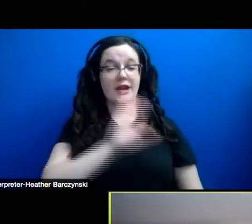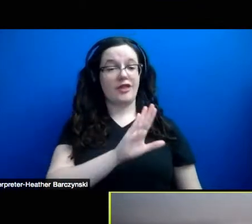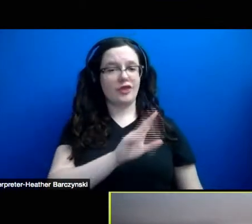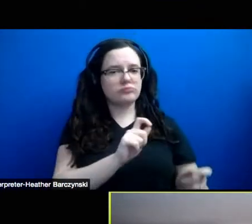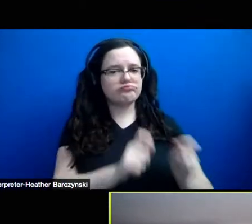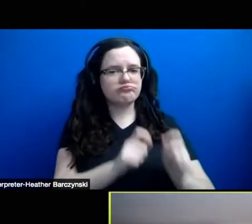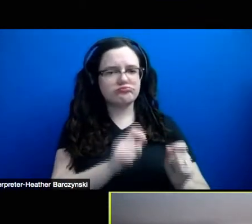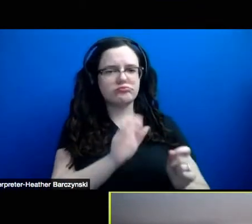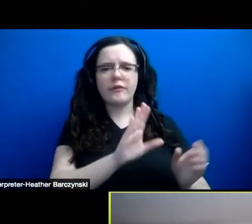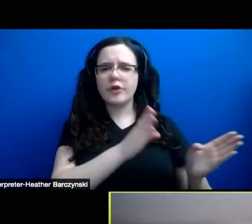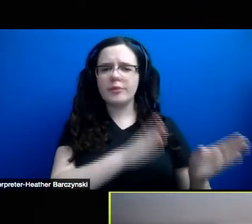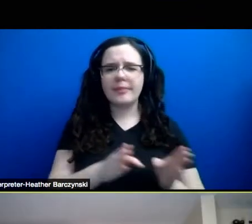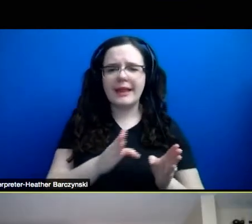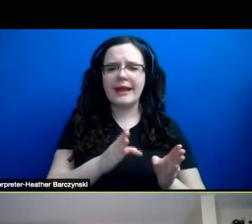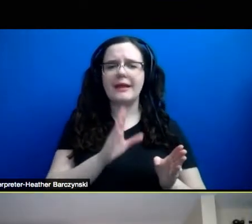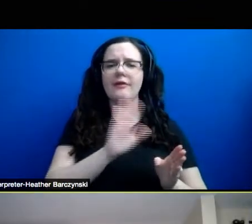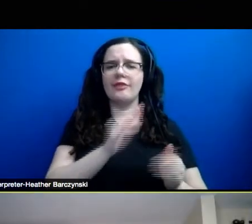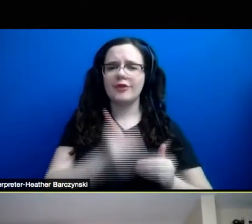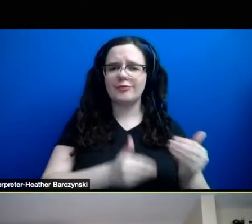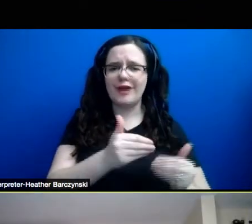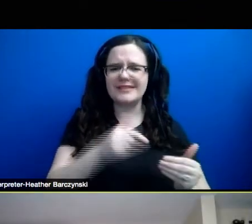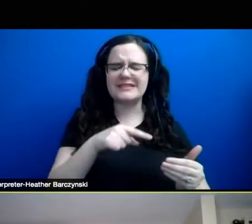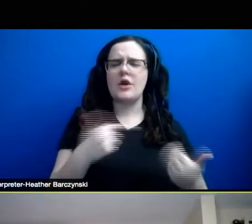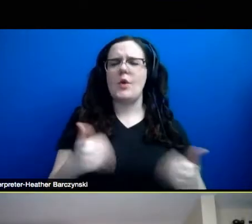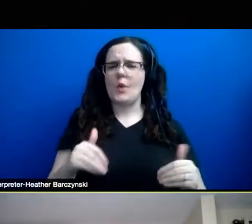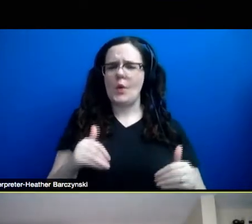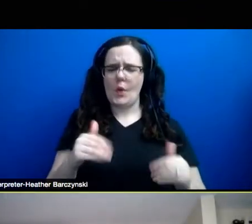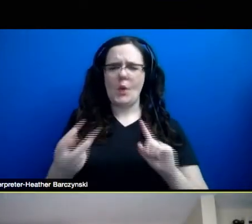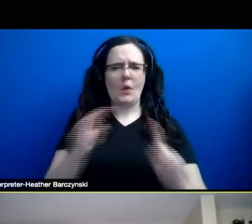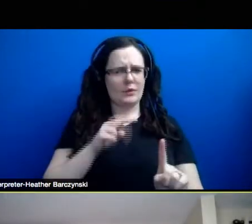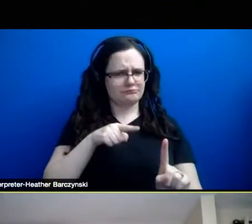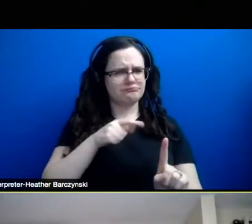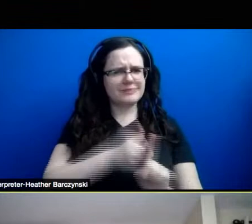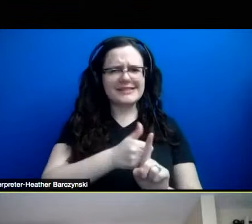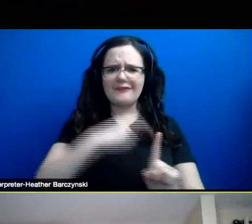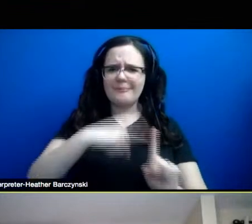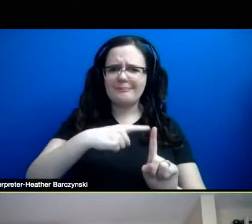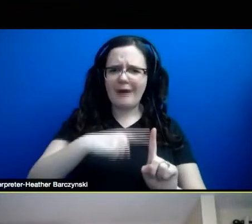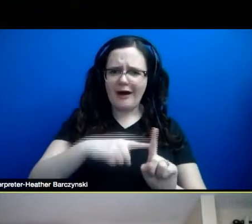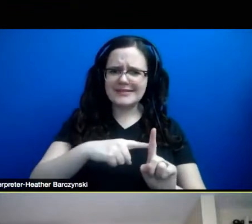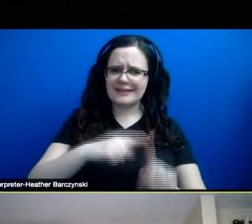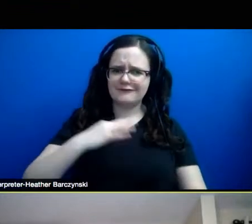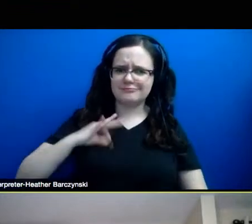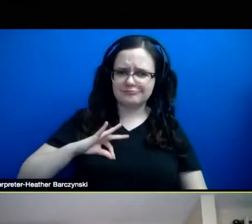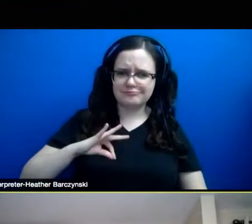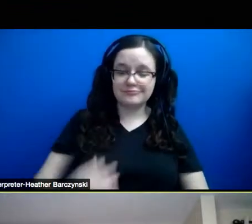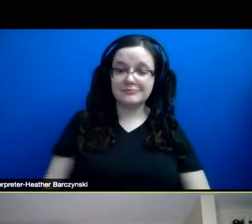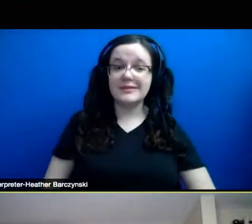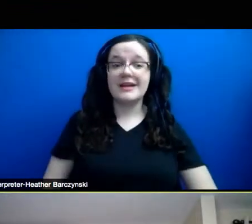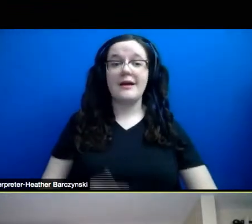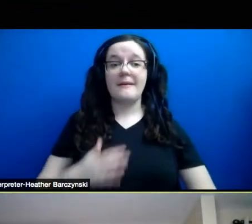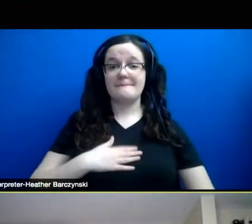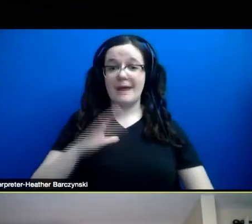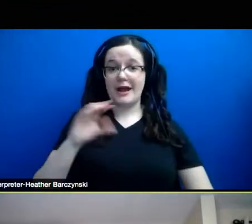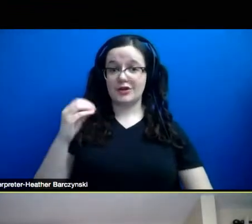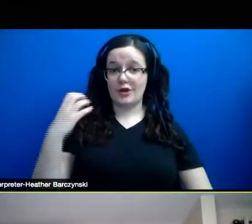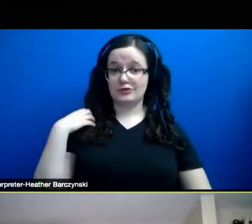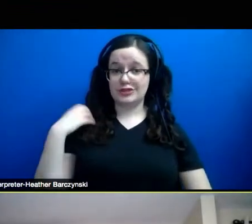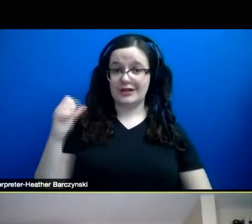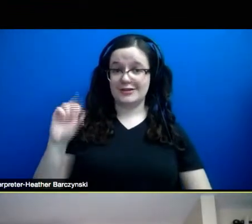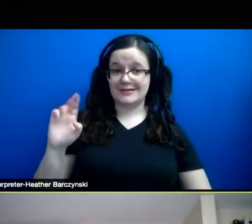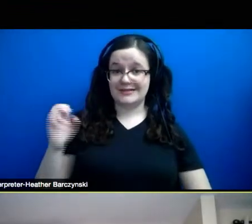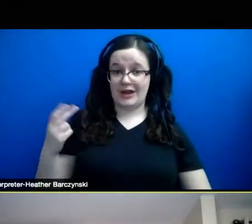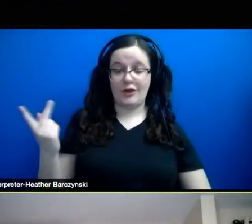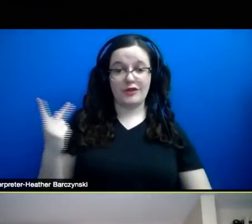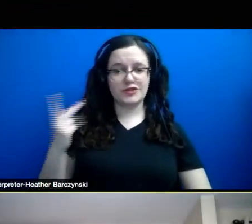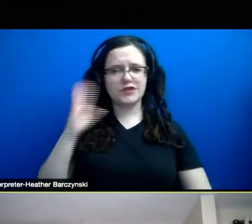processes will be nothing but a positive and good thing. As my co-chair and I, Sarah, overview the plan tonight,